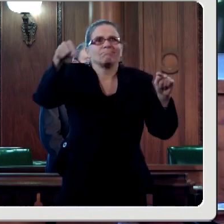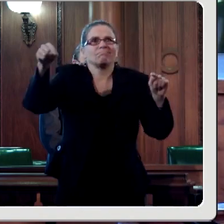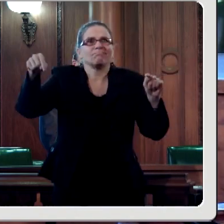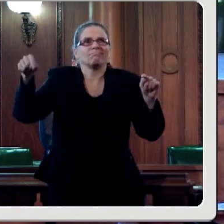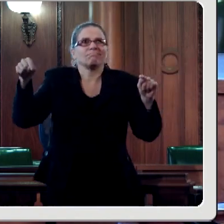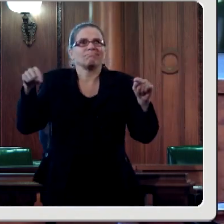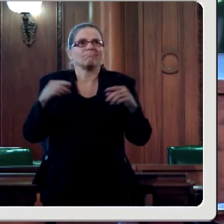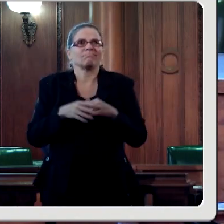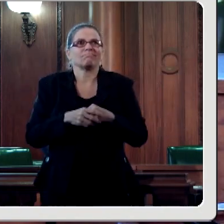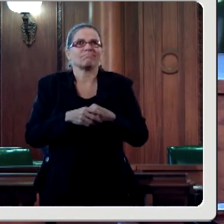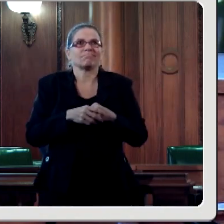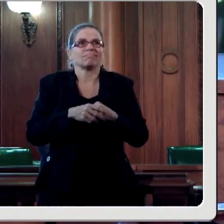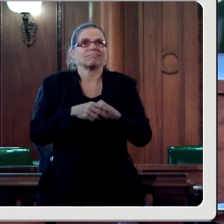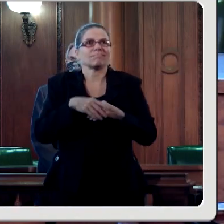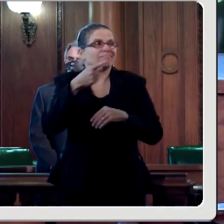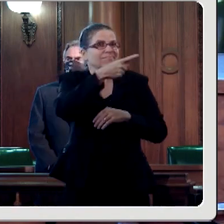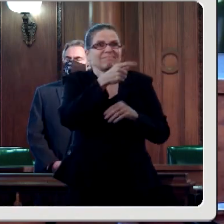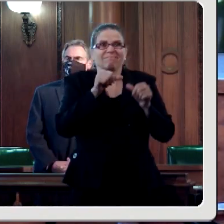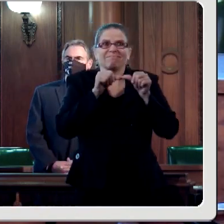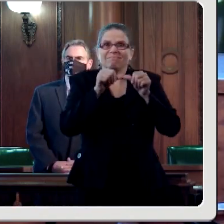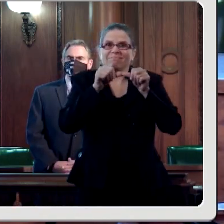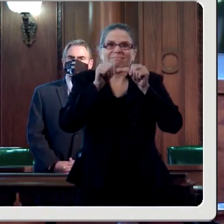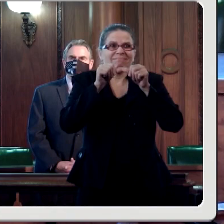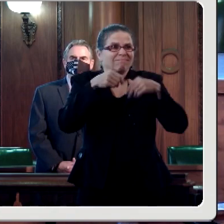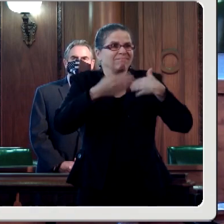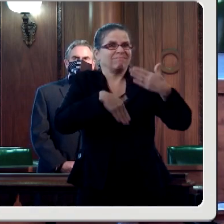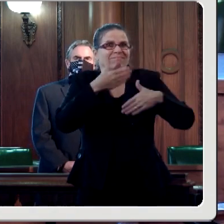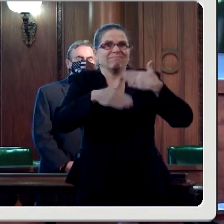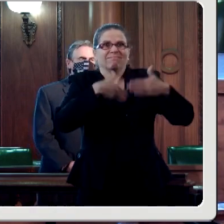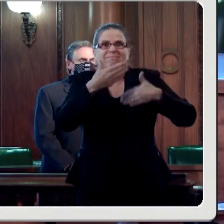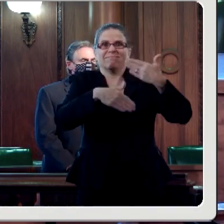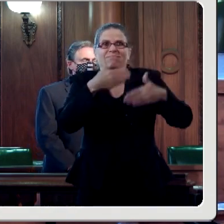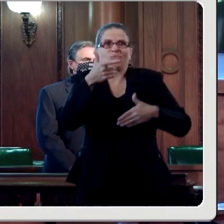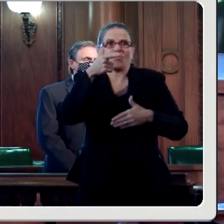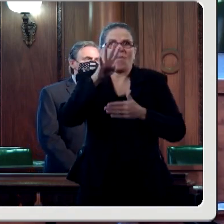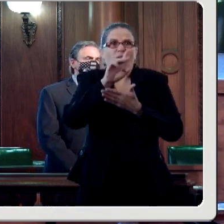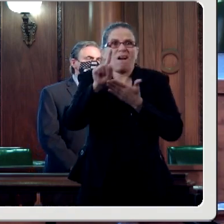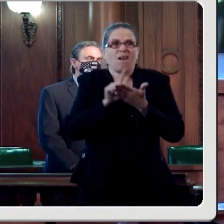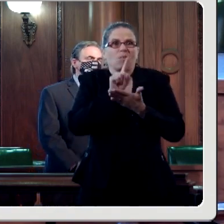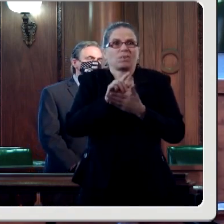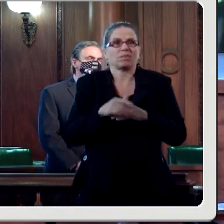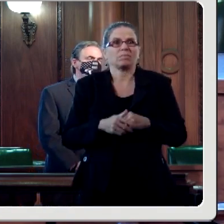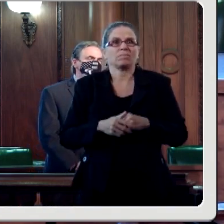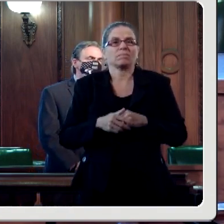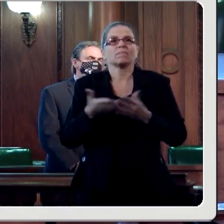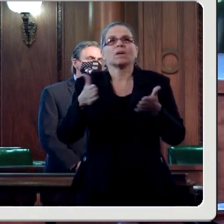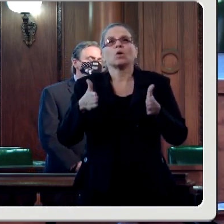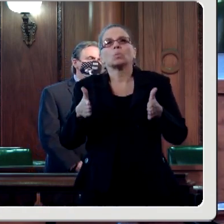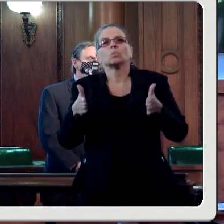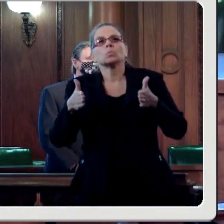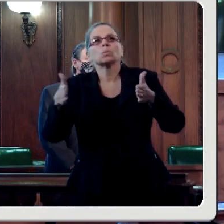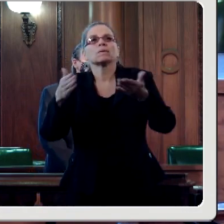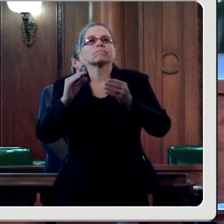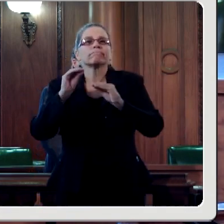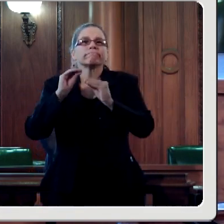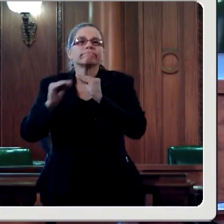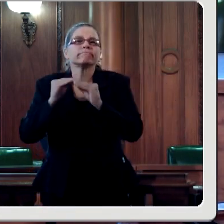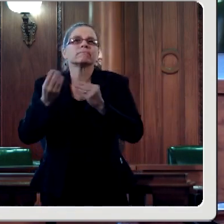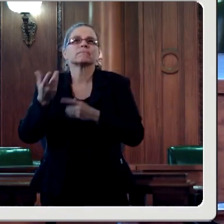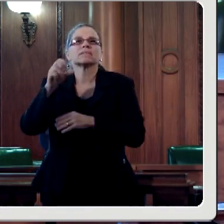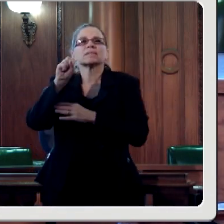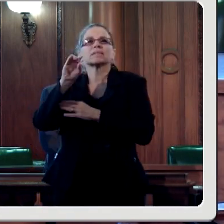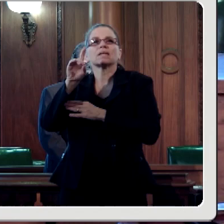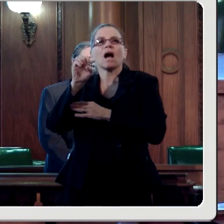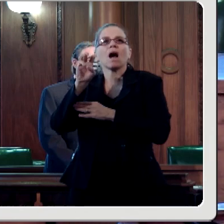hours. Our construction projects will run through the end of November. And some of you have seen some information over the last